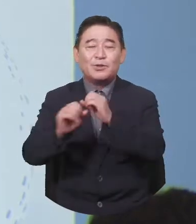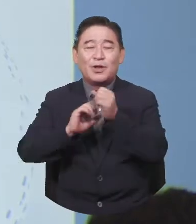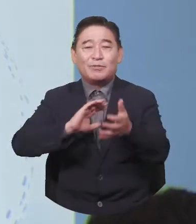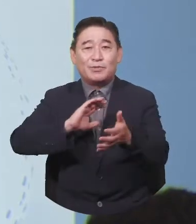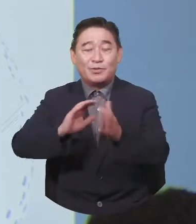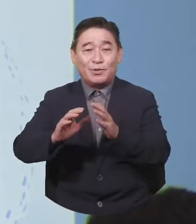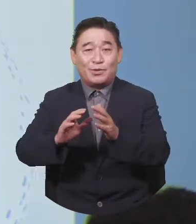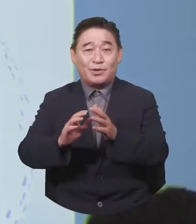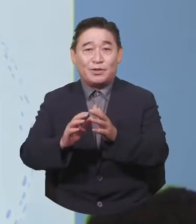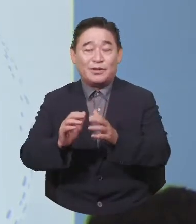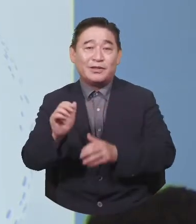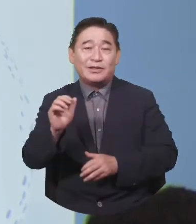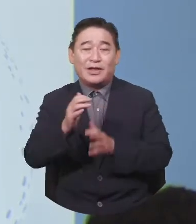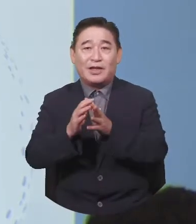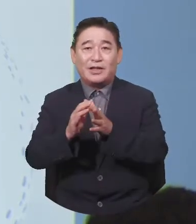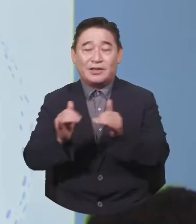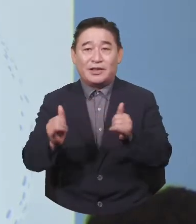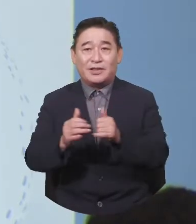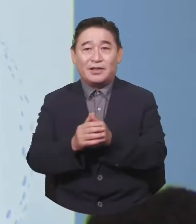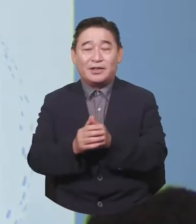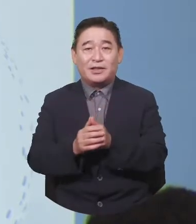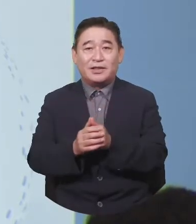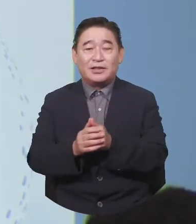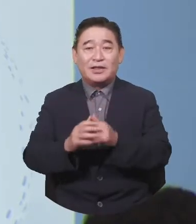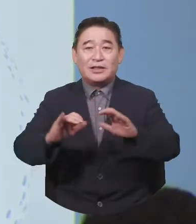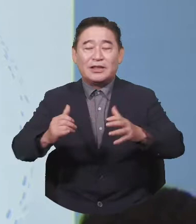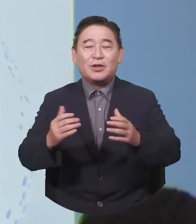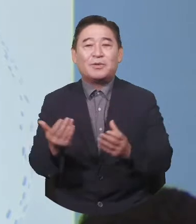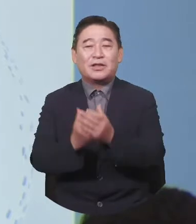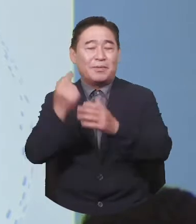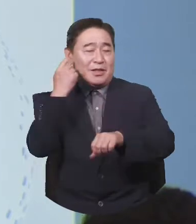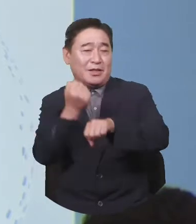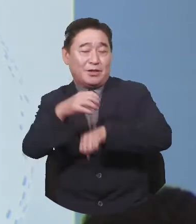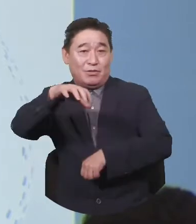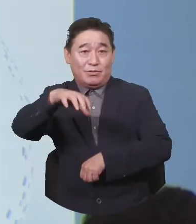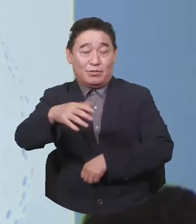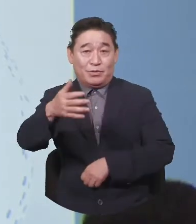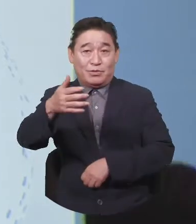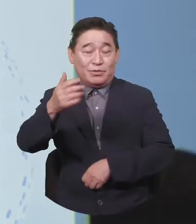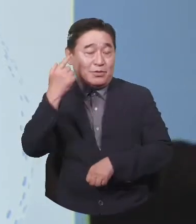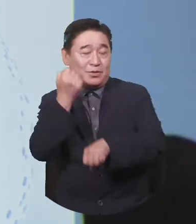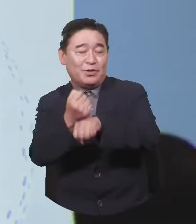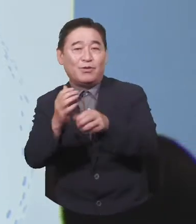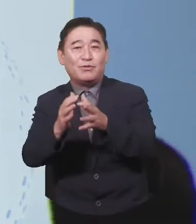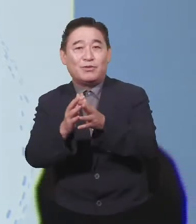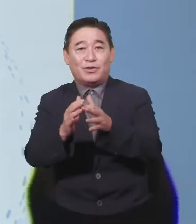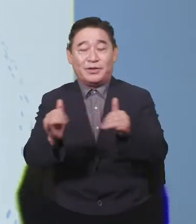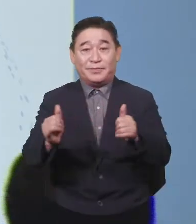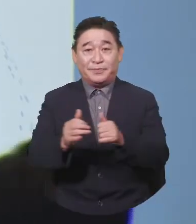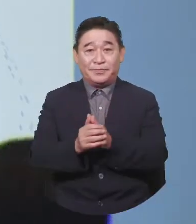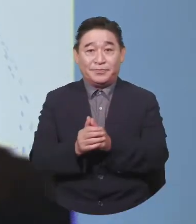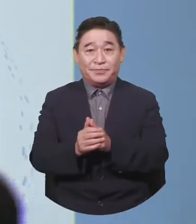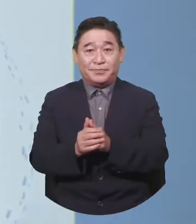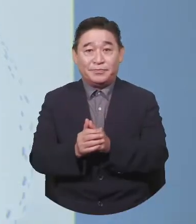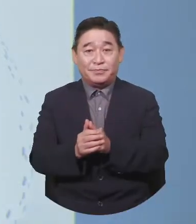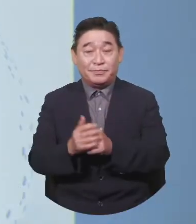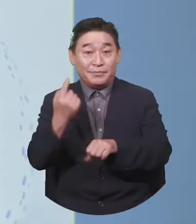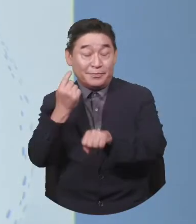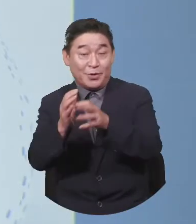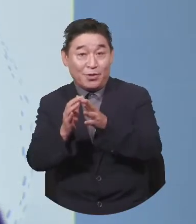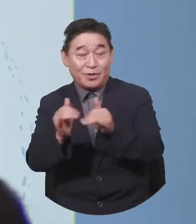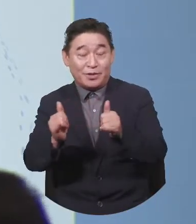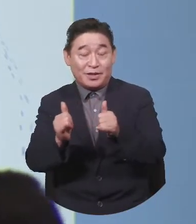Rachel Gallela, Senior Research Associate at the Center for Global Development. So now let me hand over the microphone to